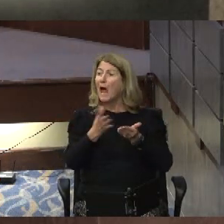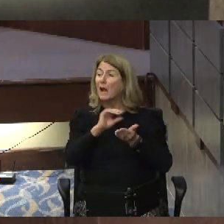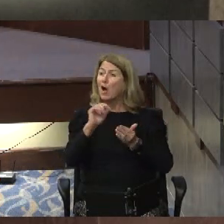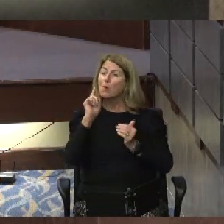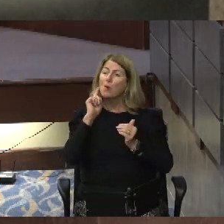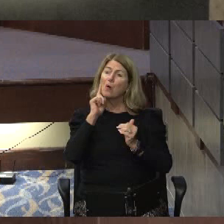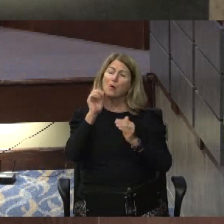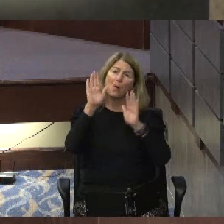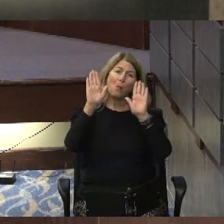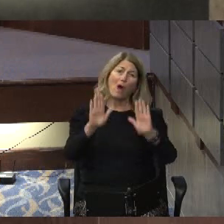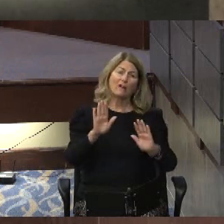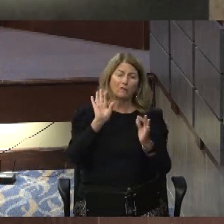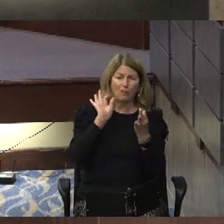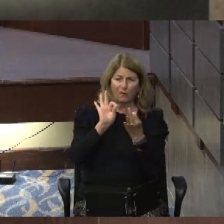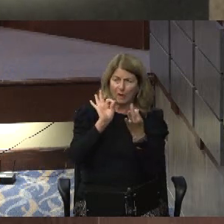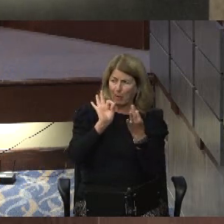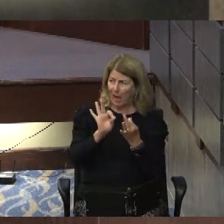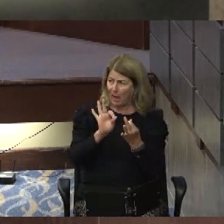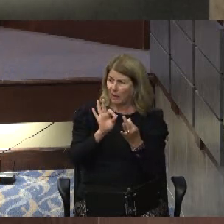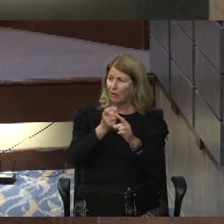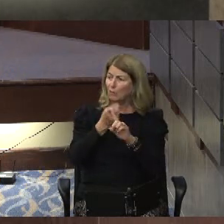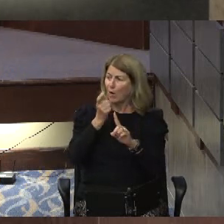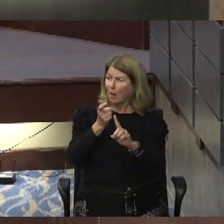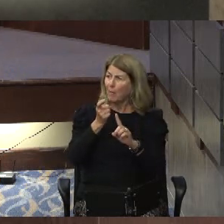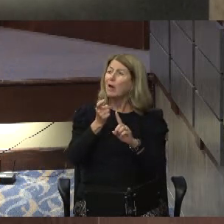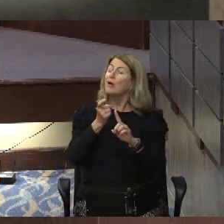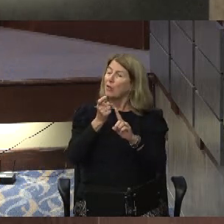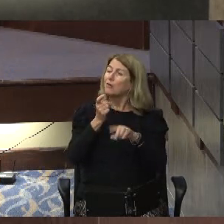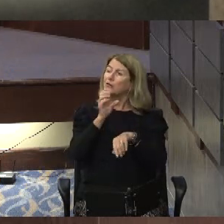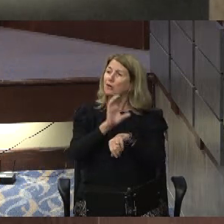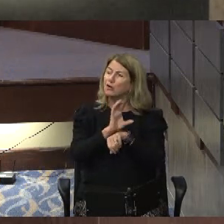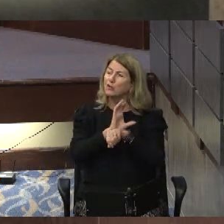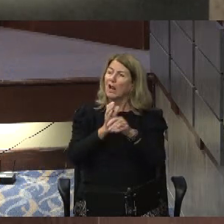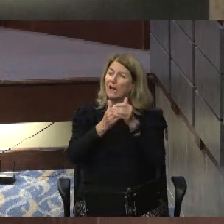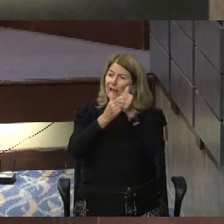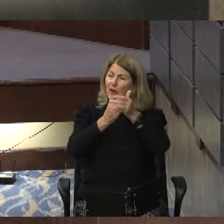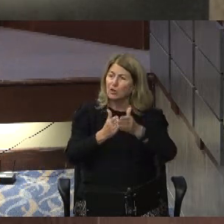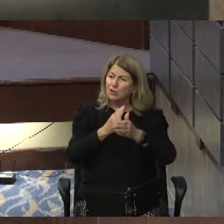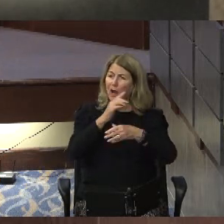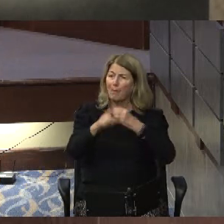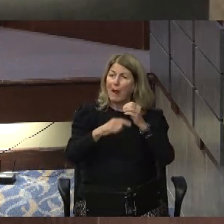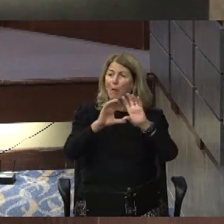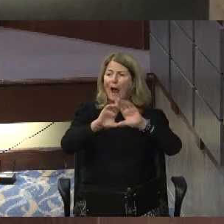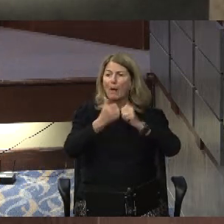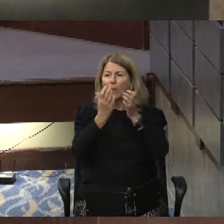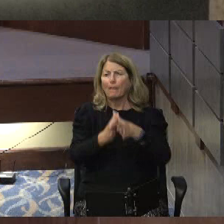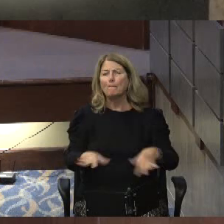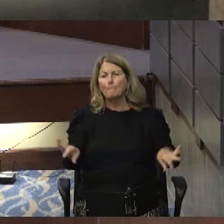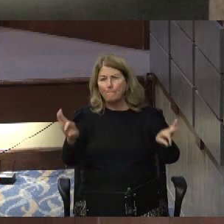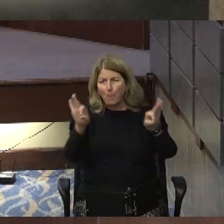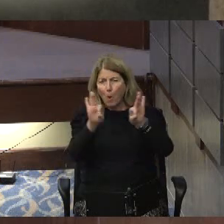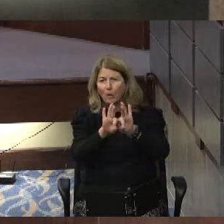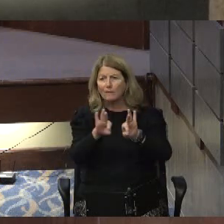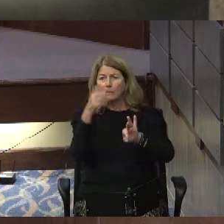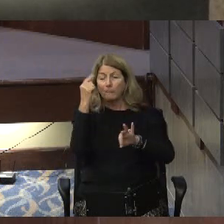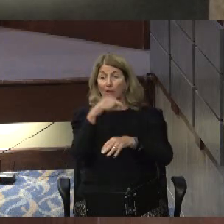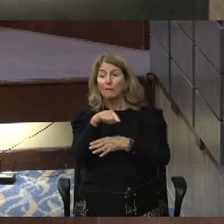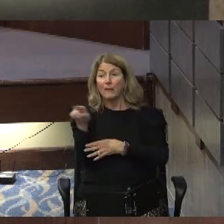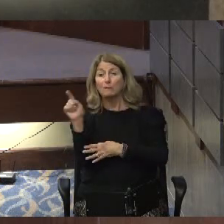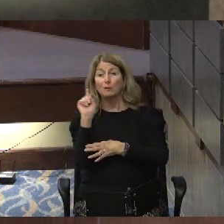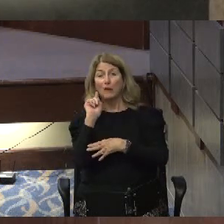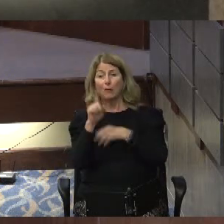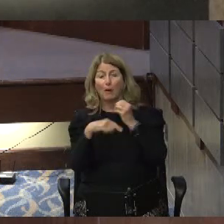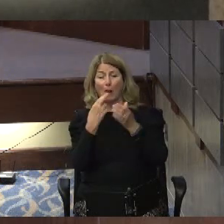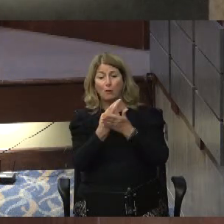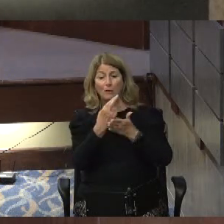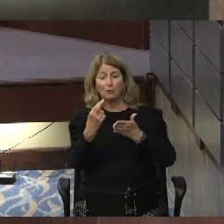incredible feedback from those congregation leaders about how important it was for them to hear about the